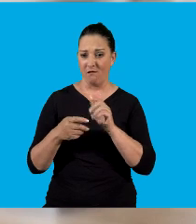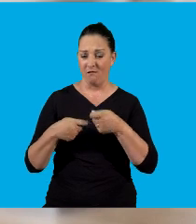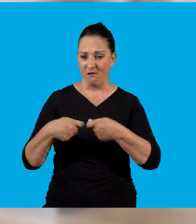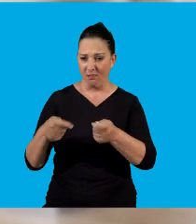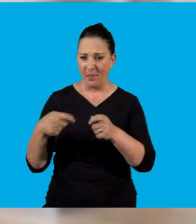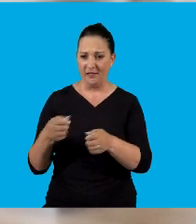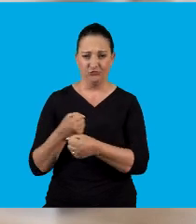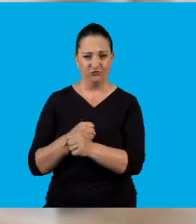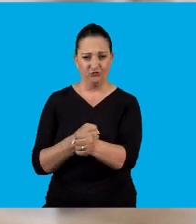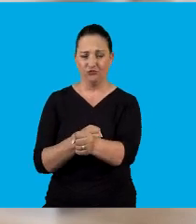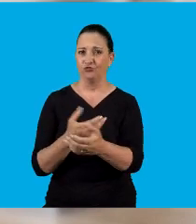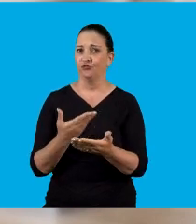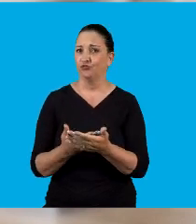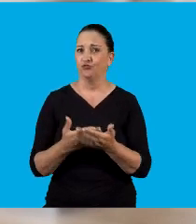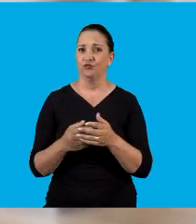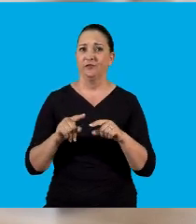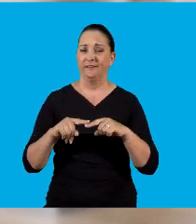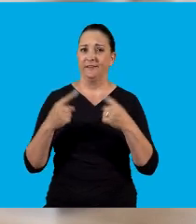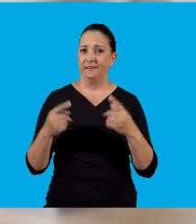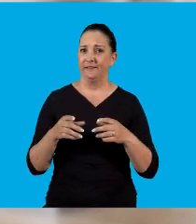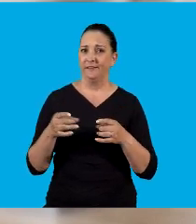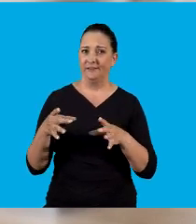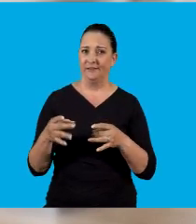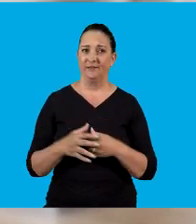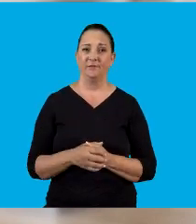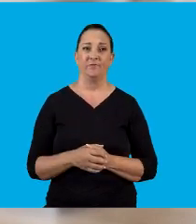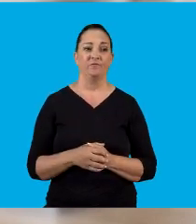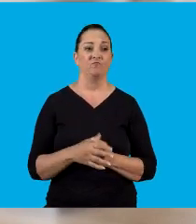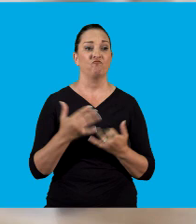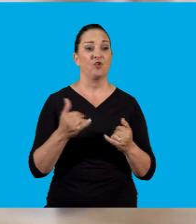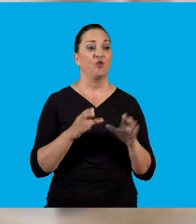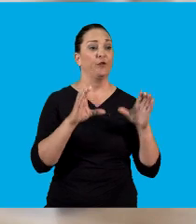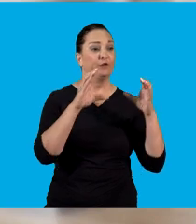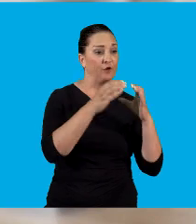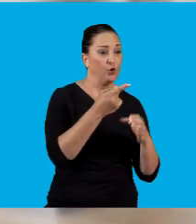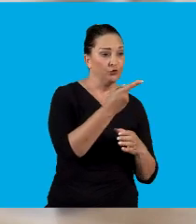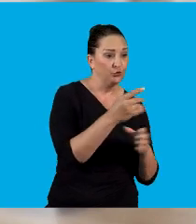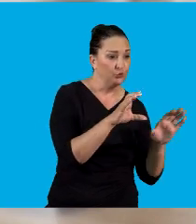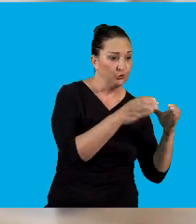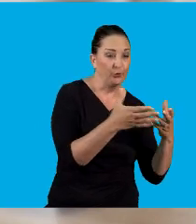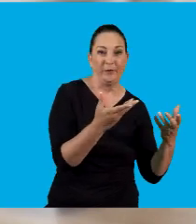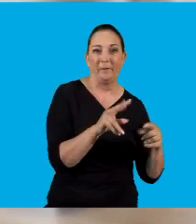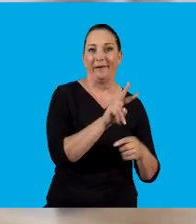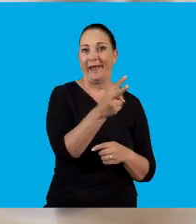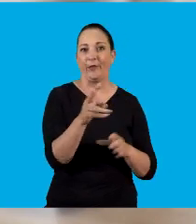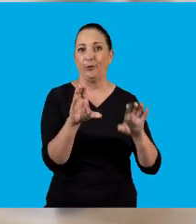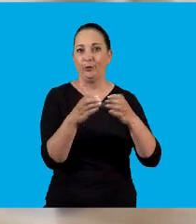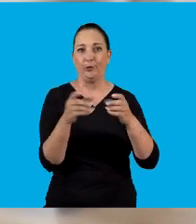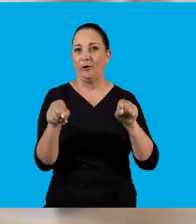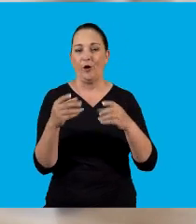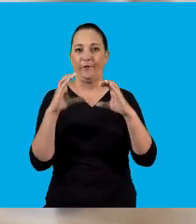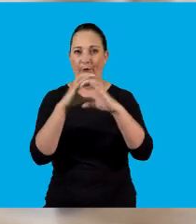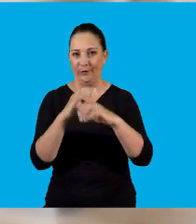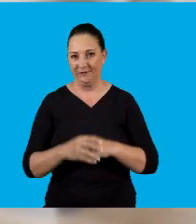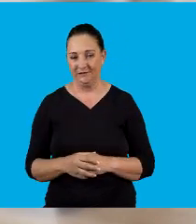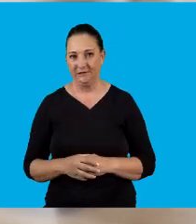strategy, because we can formulate a marketing strategy only to find that it caters for a certain group of people and not for the other certain group of people. And